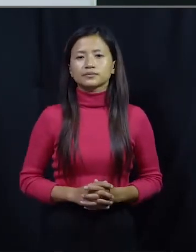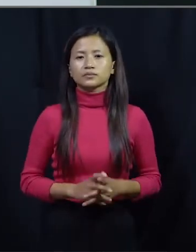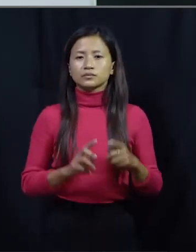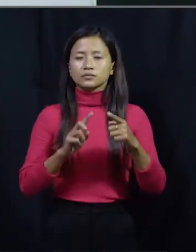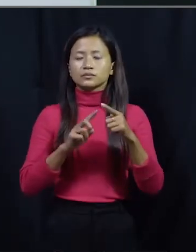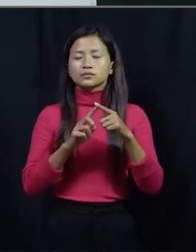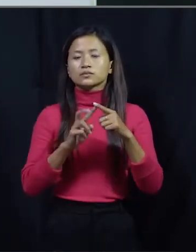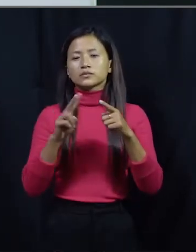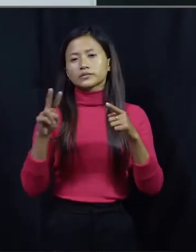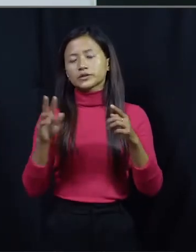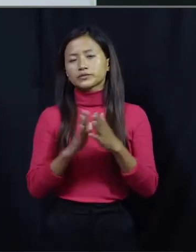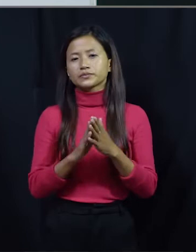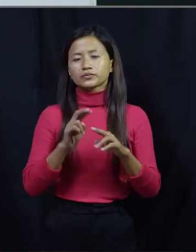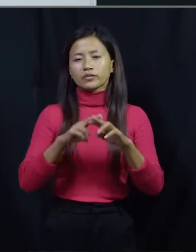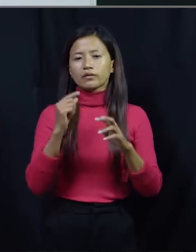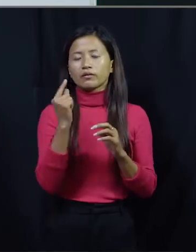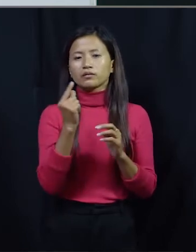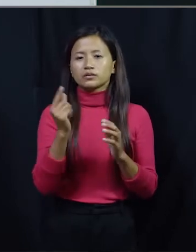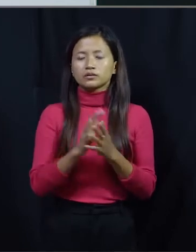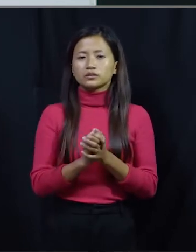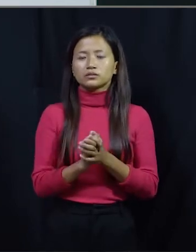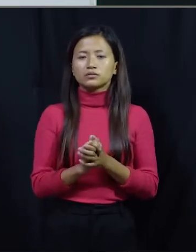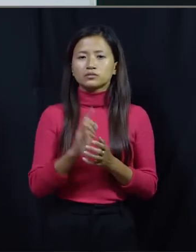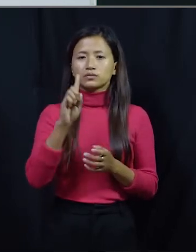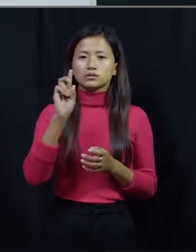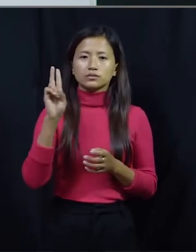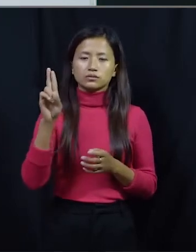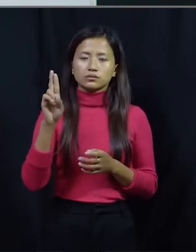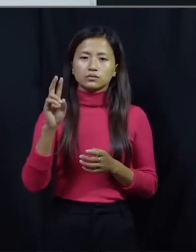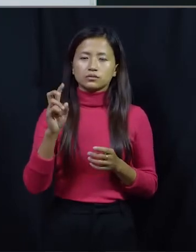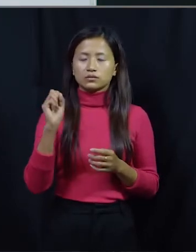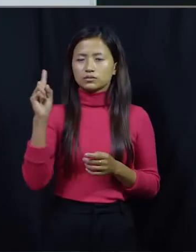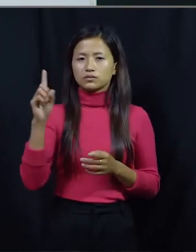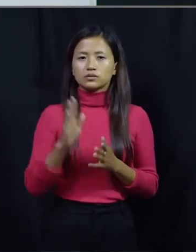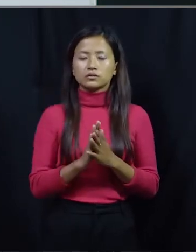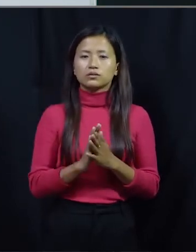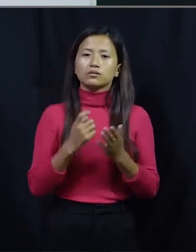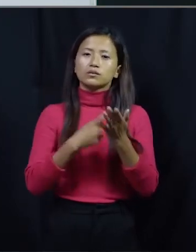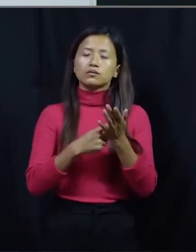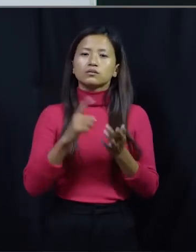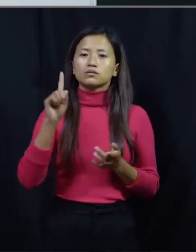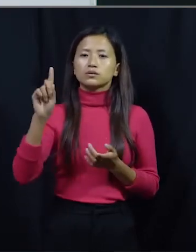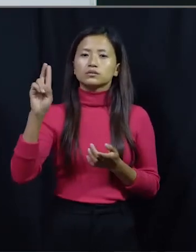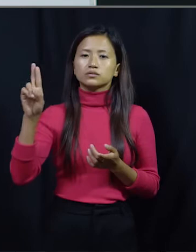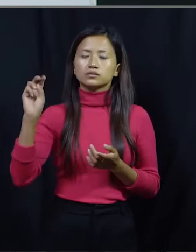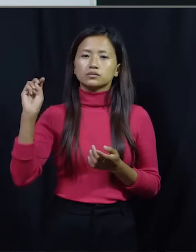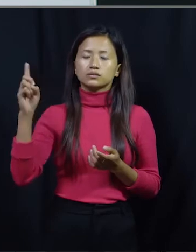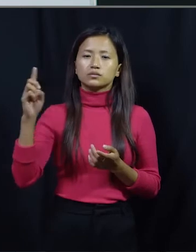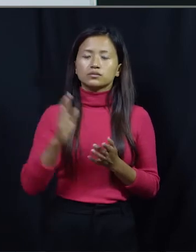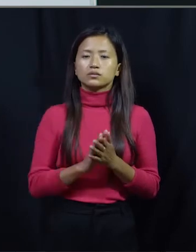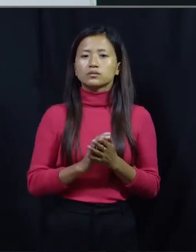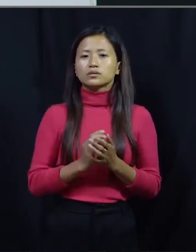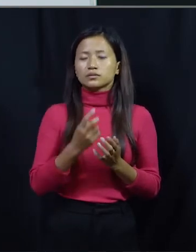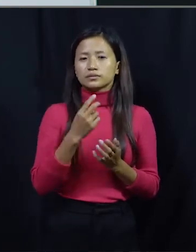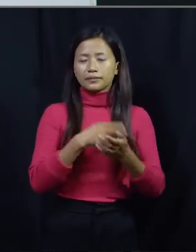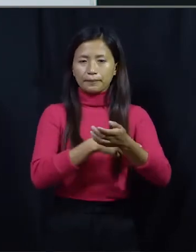types of functions. The first type is 1 to 1, or you can write 1 to 1 like this. The